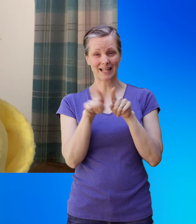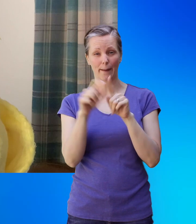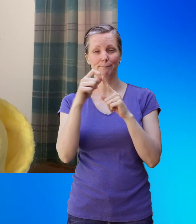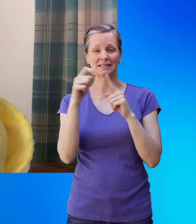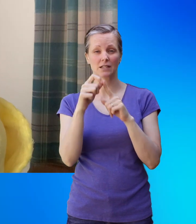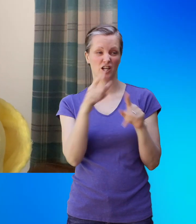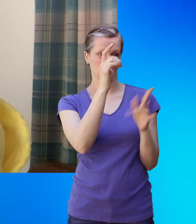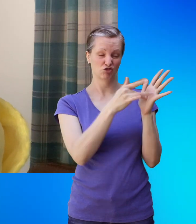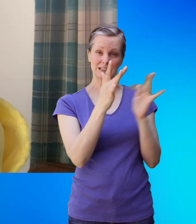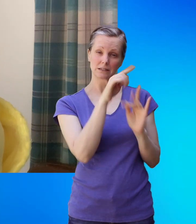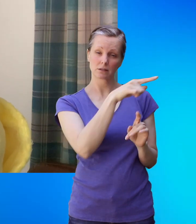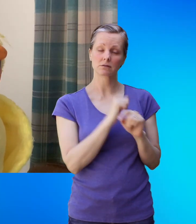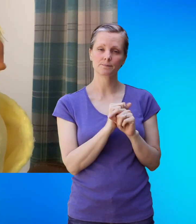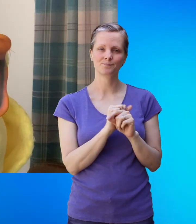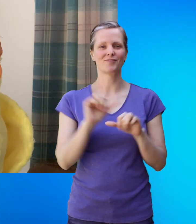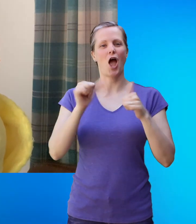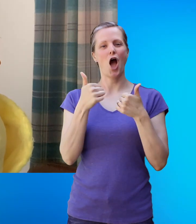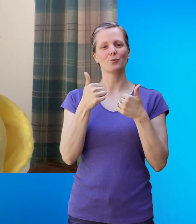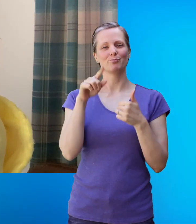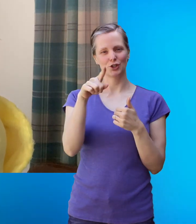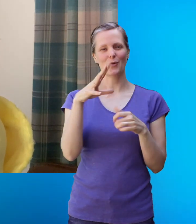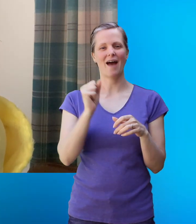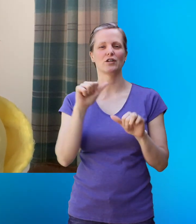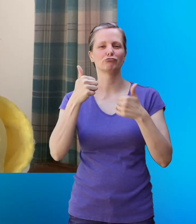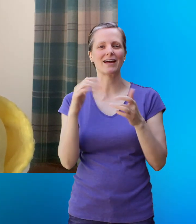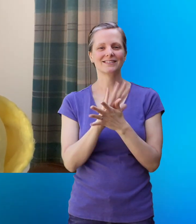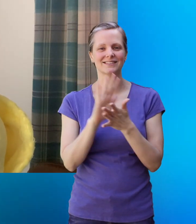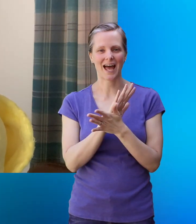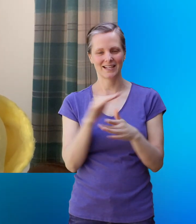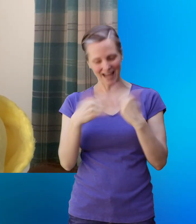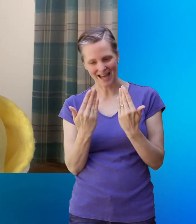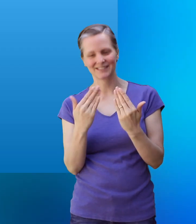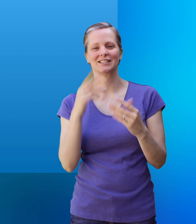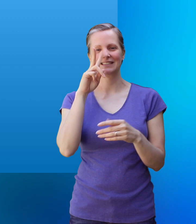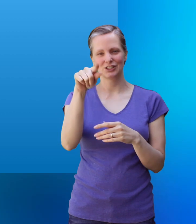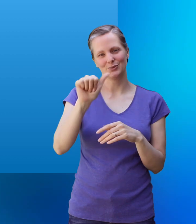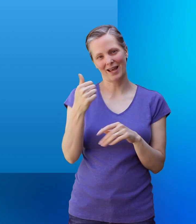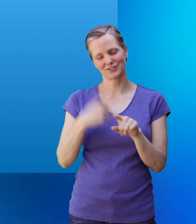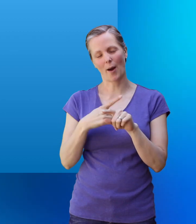hope you have a great day. Me too. And I will see you next time.